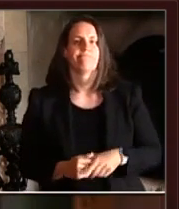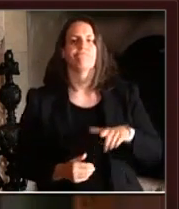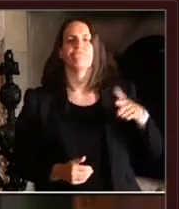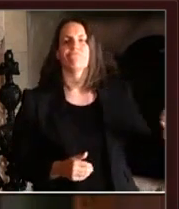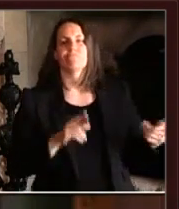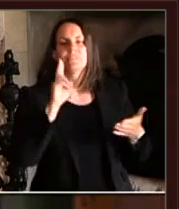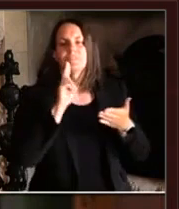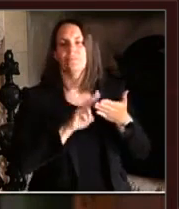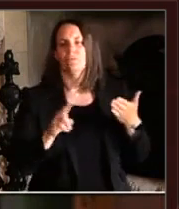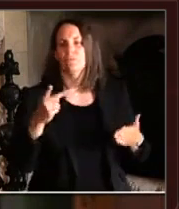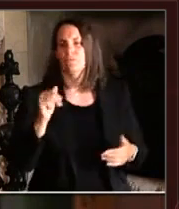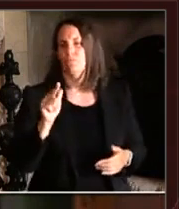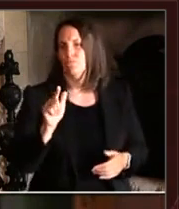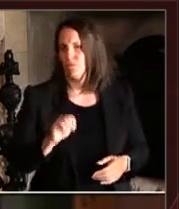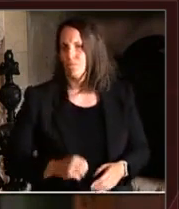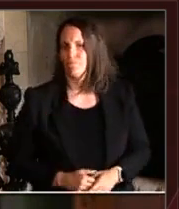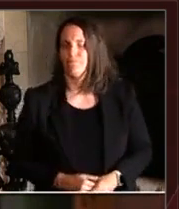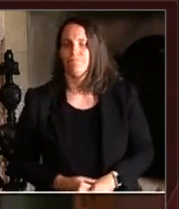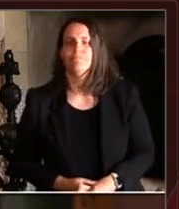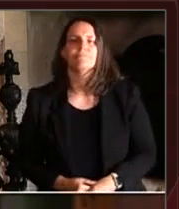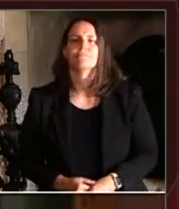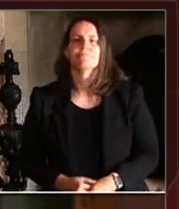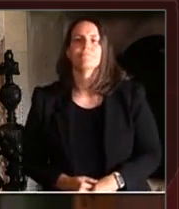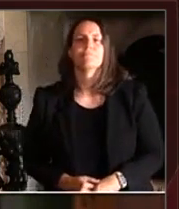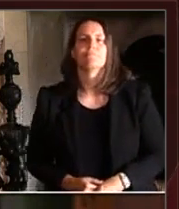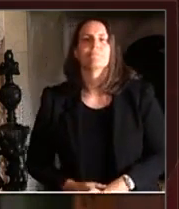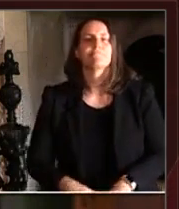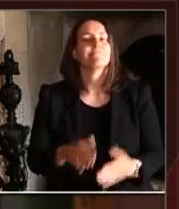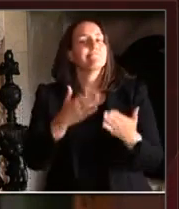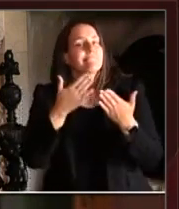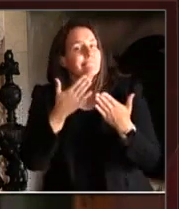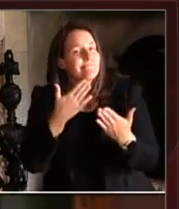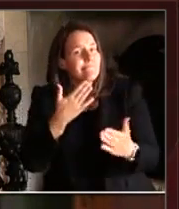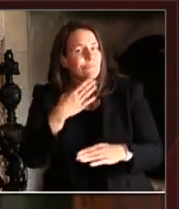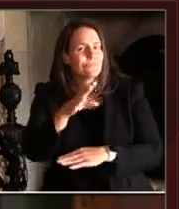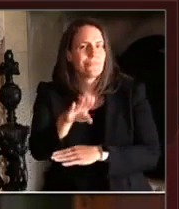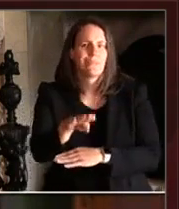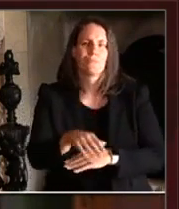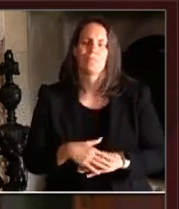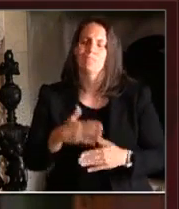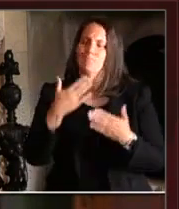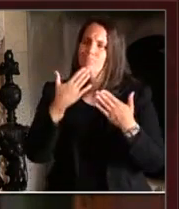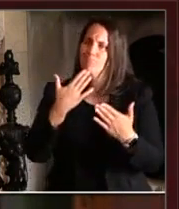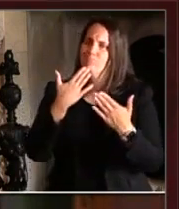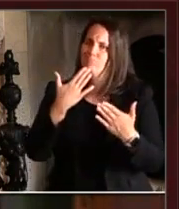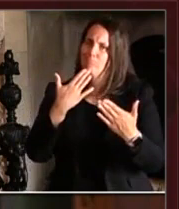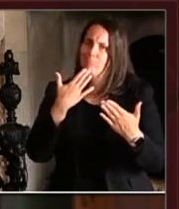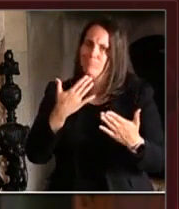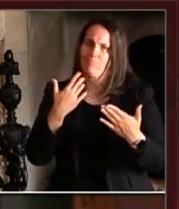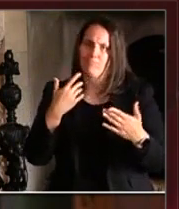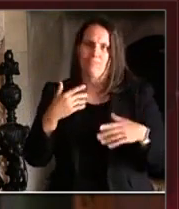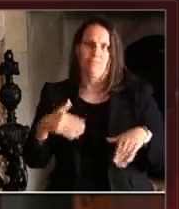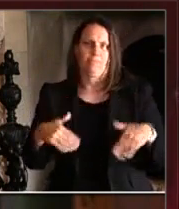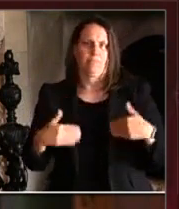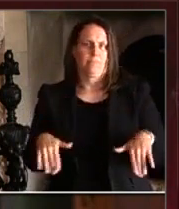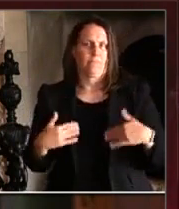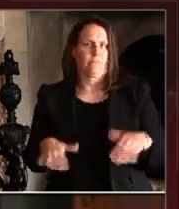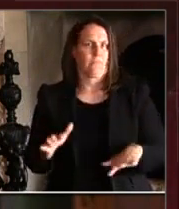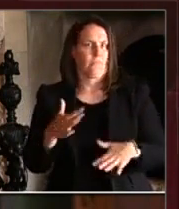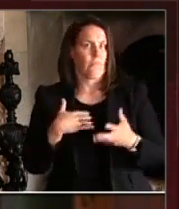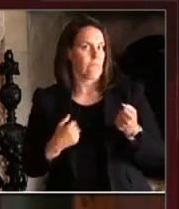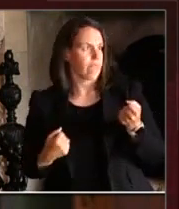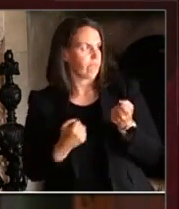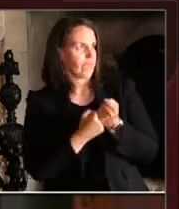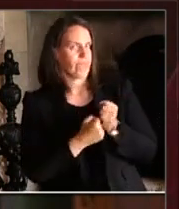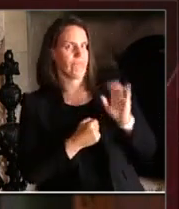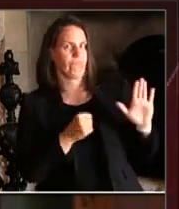Thanks, Governor. Good afternoon, everyone, and thank you again for joining us today. I do want to echo the Governor's